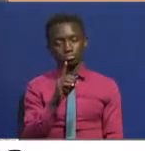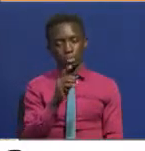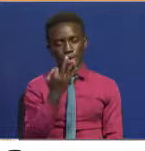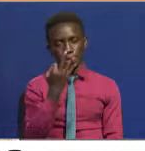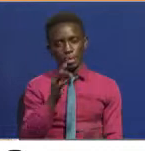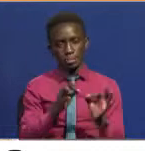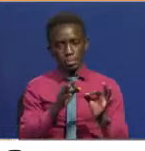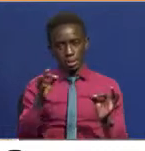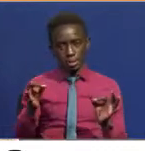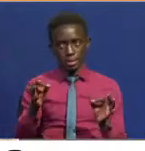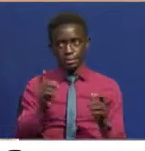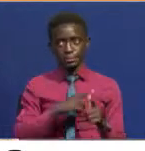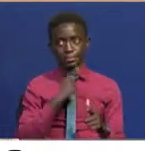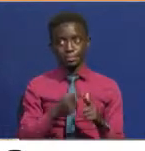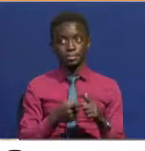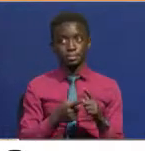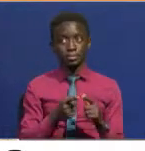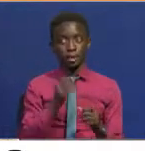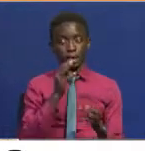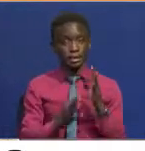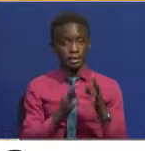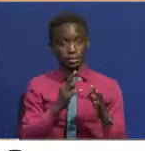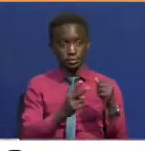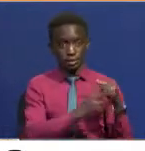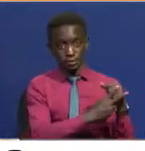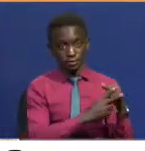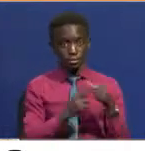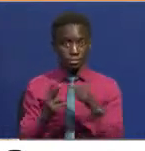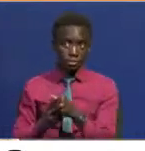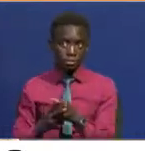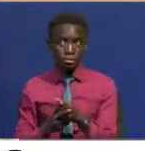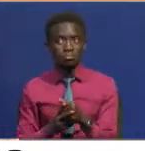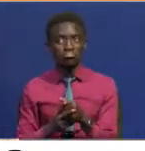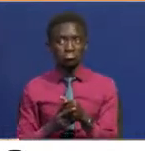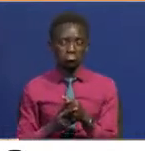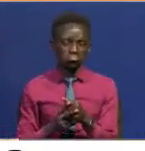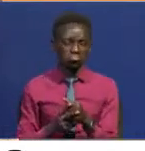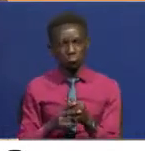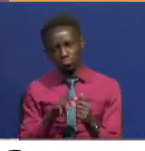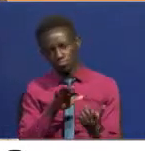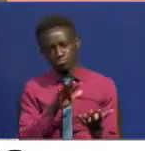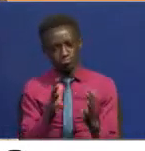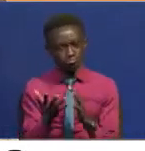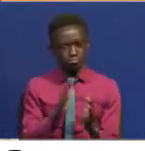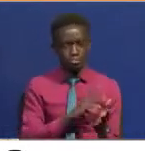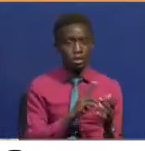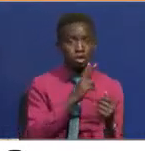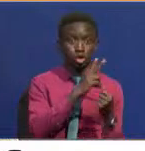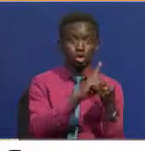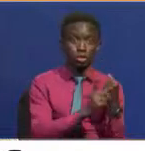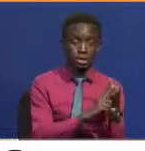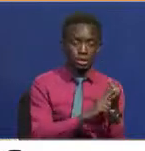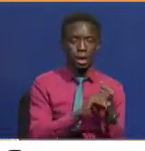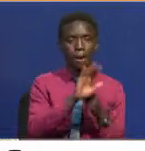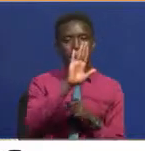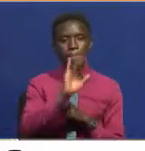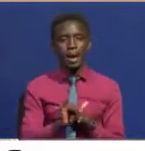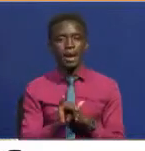it depends with the number you're playing. But if you're playing 7 aside, it's around 26 by 22.